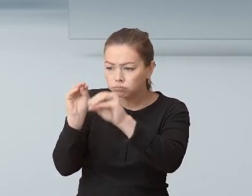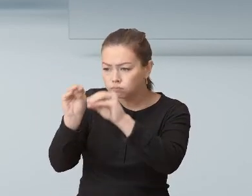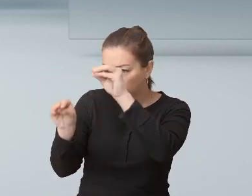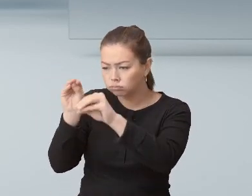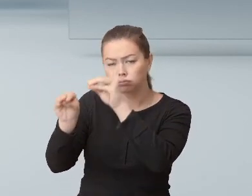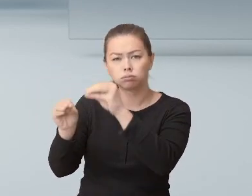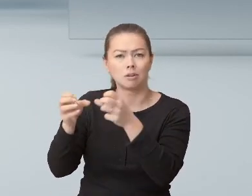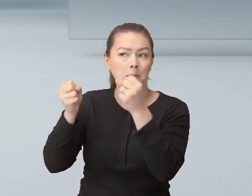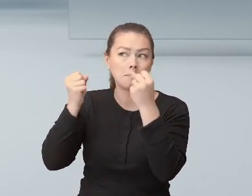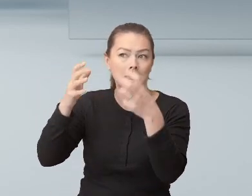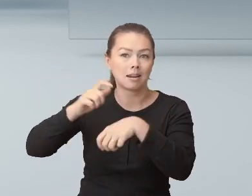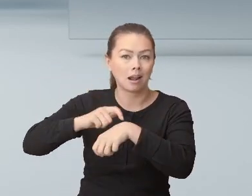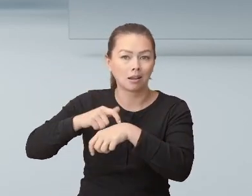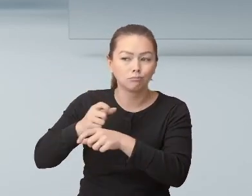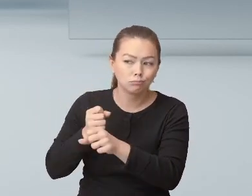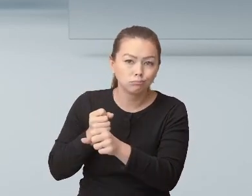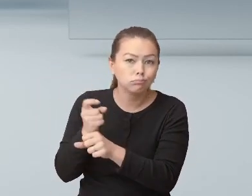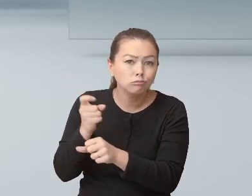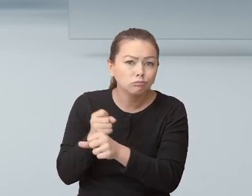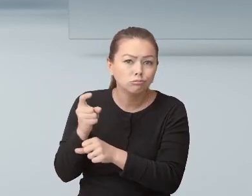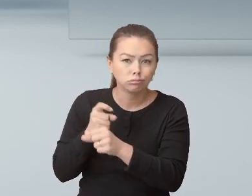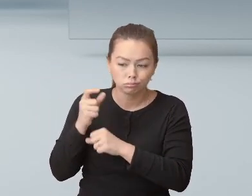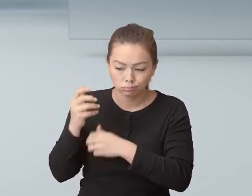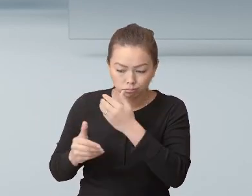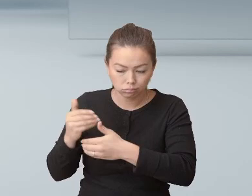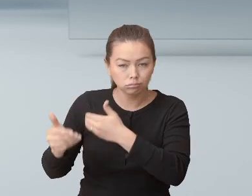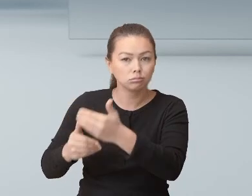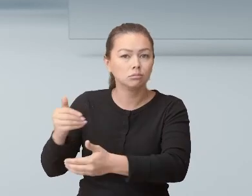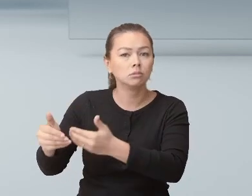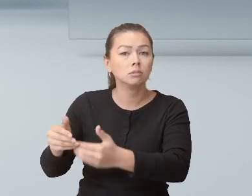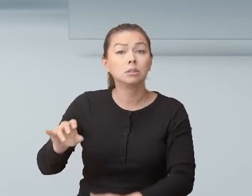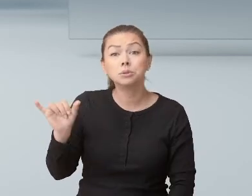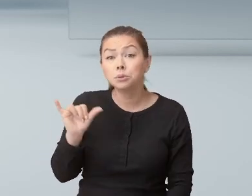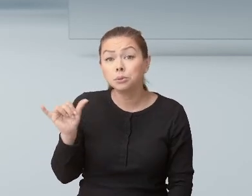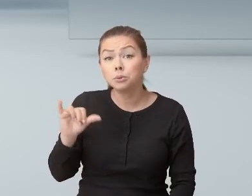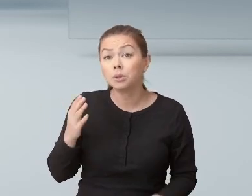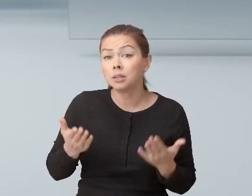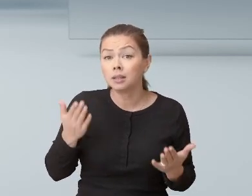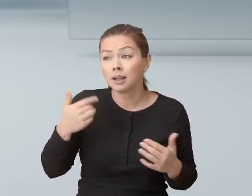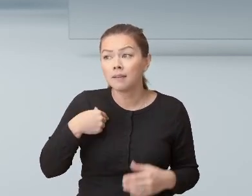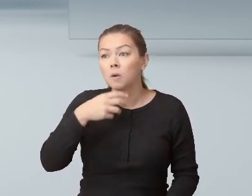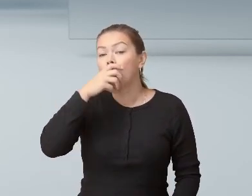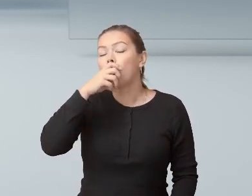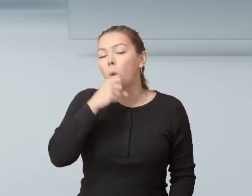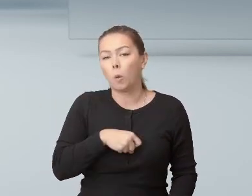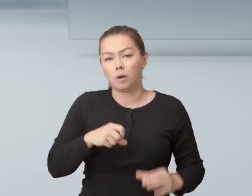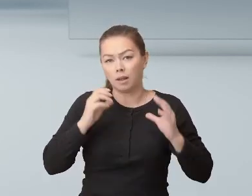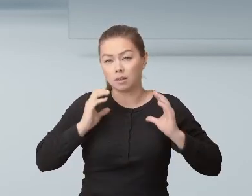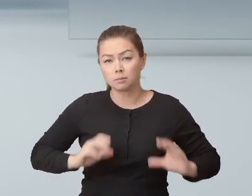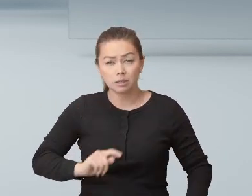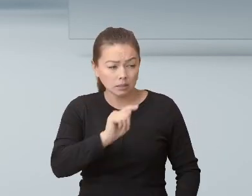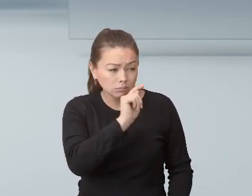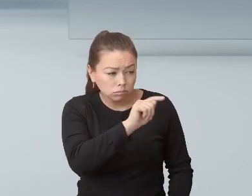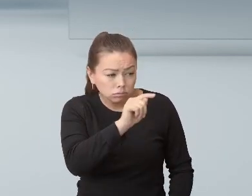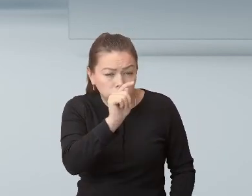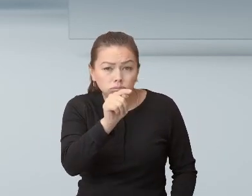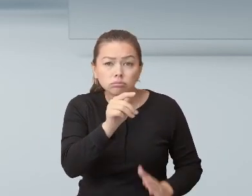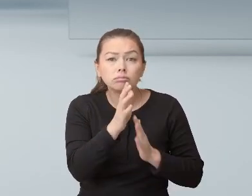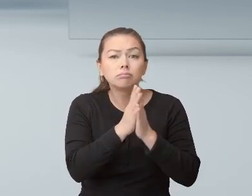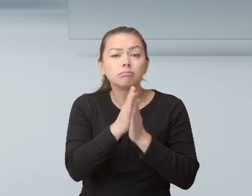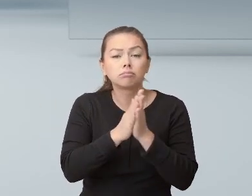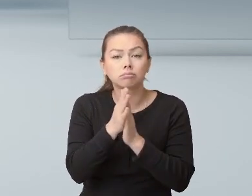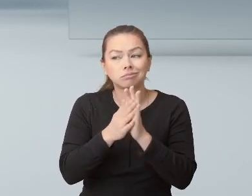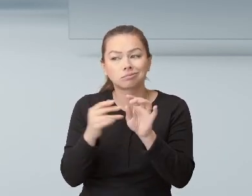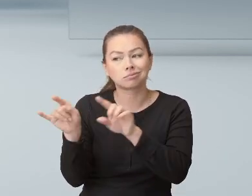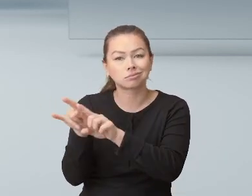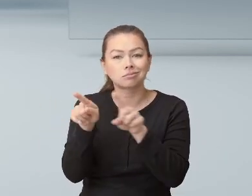Not to mention, we might have old customers that are looking for those features and functionality in an old platform that just isn't